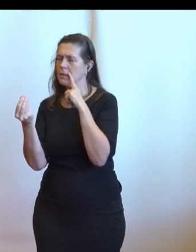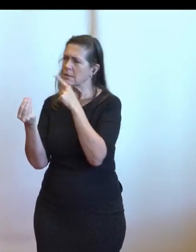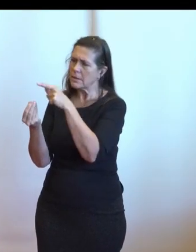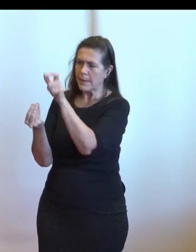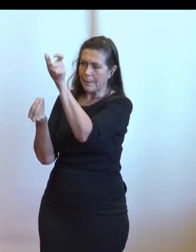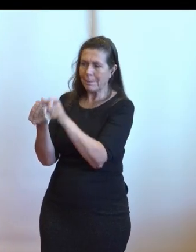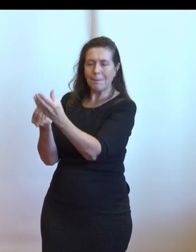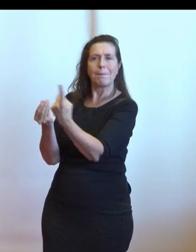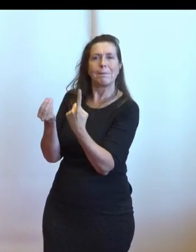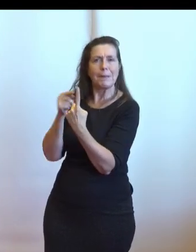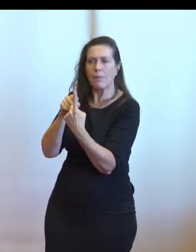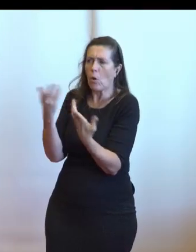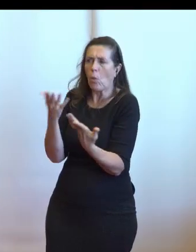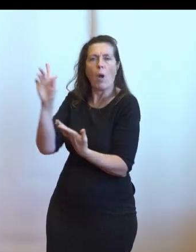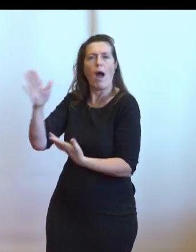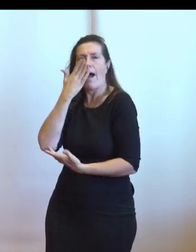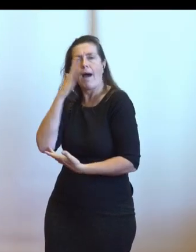has its own challenges.